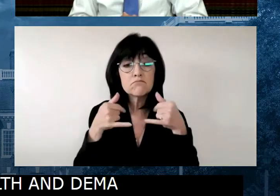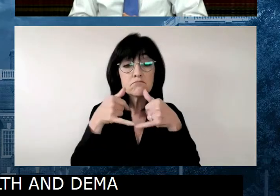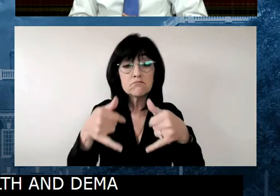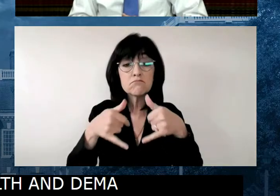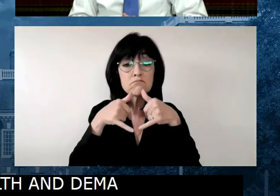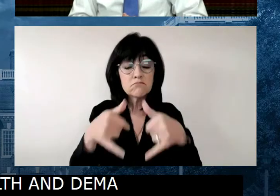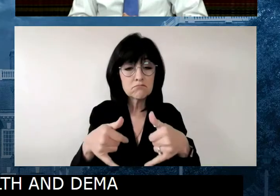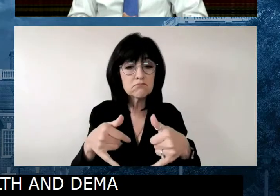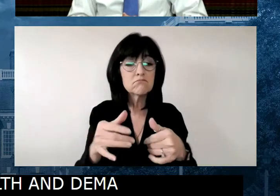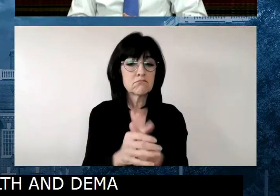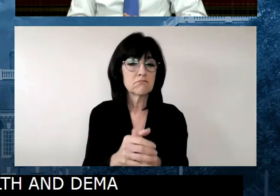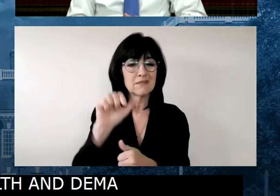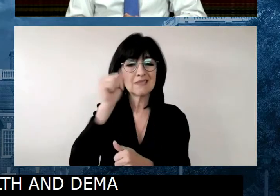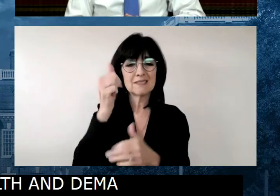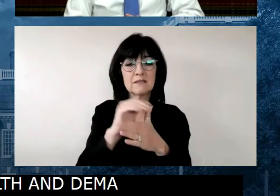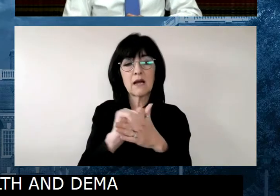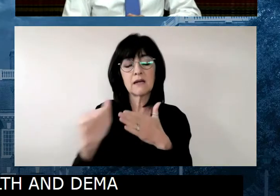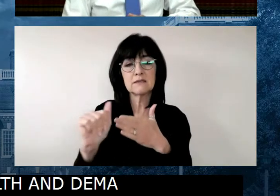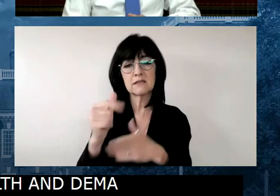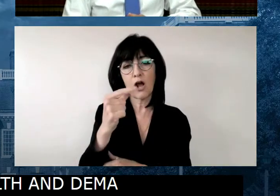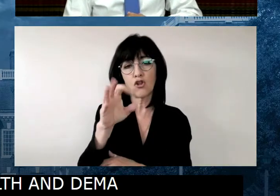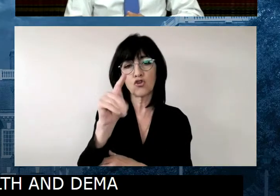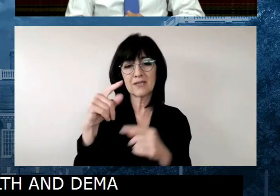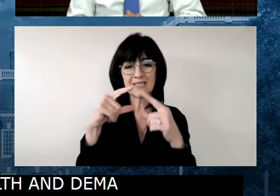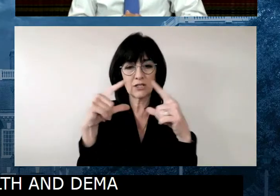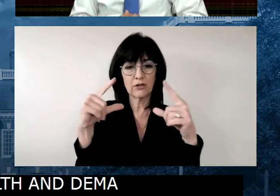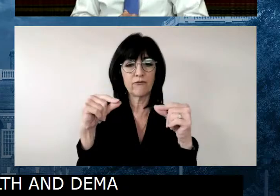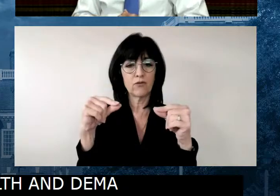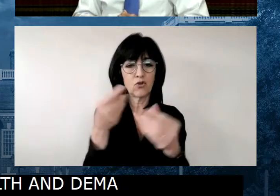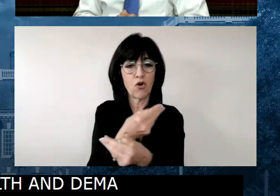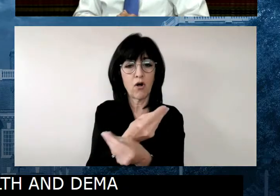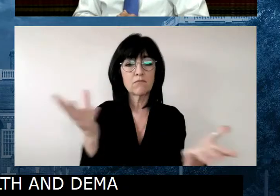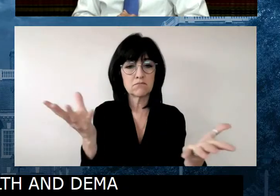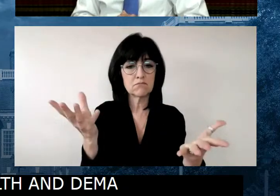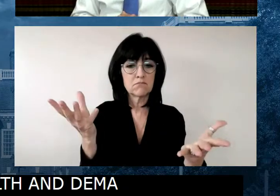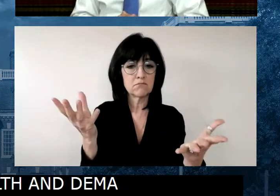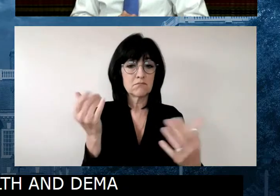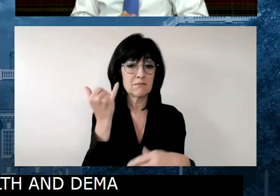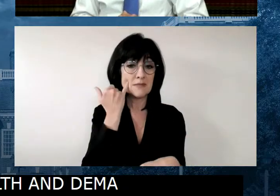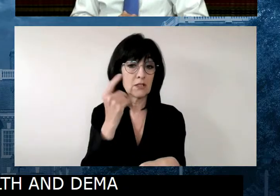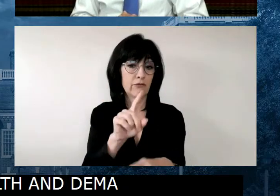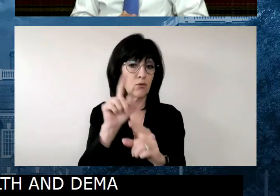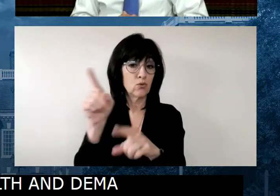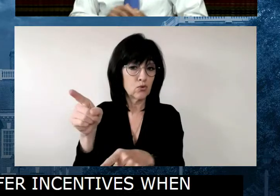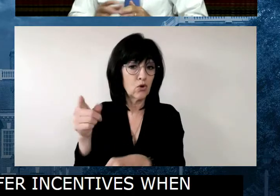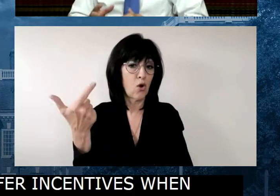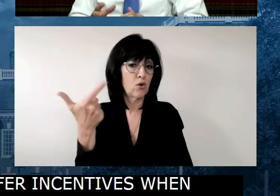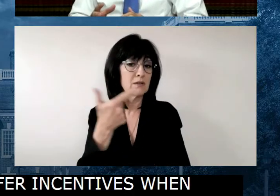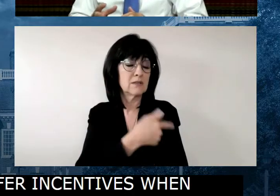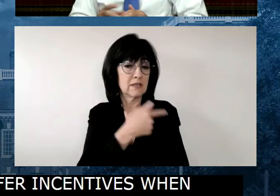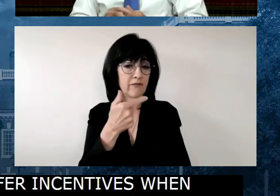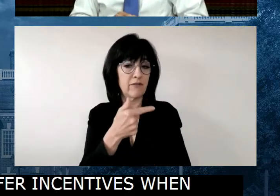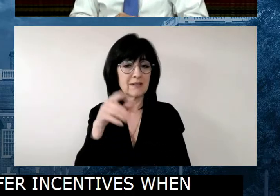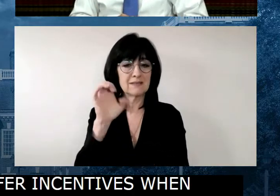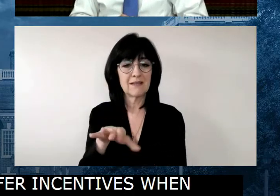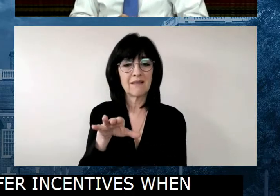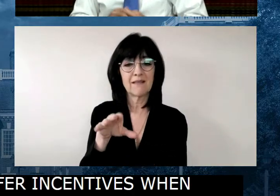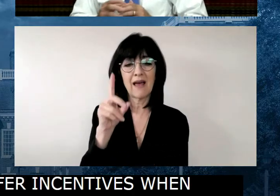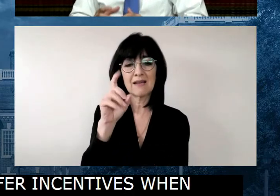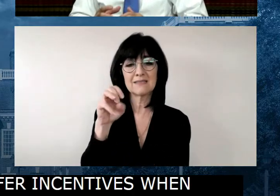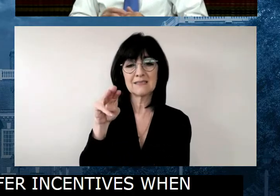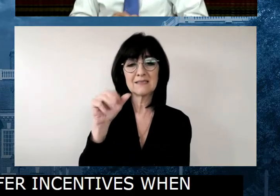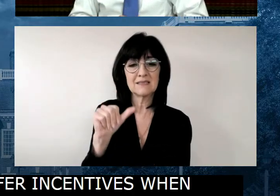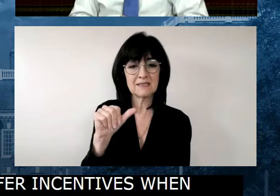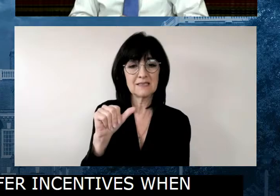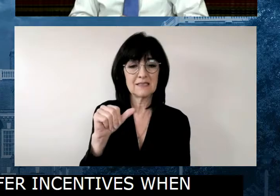at DPH, Public Health, and our Delaware Emergency Management Agency clinics. We do have the curative partnership. They